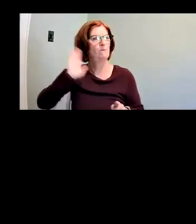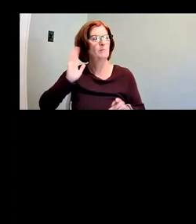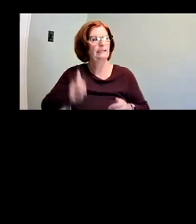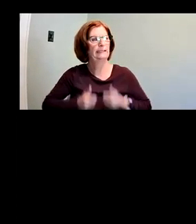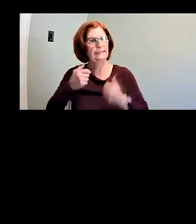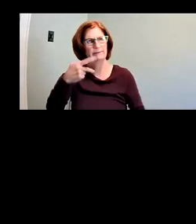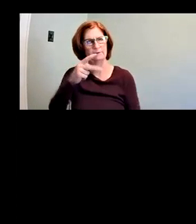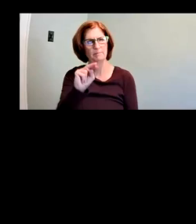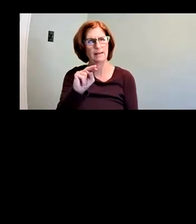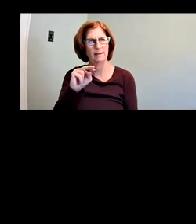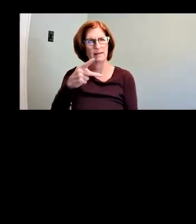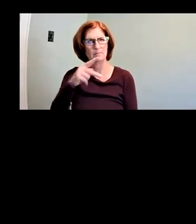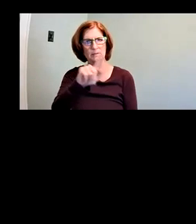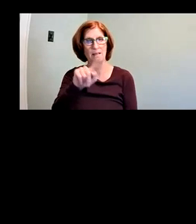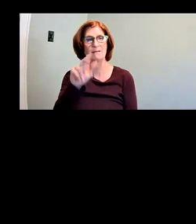there.